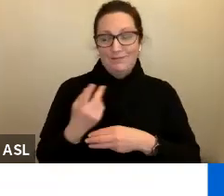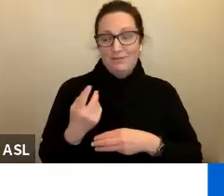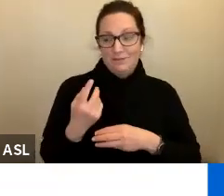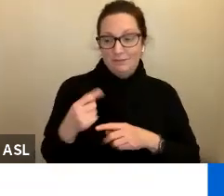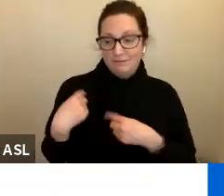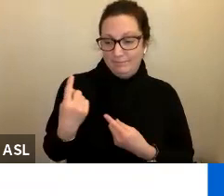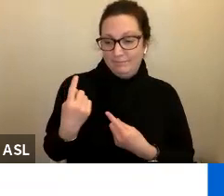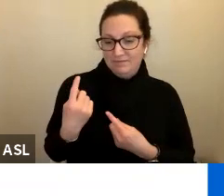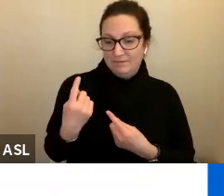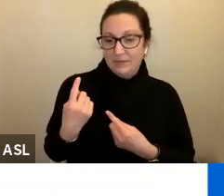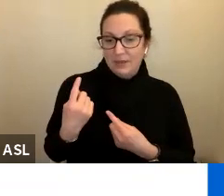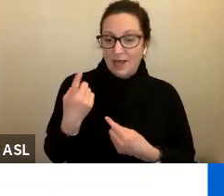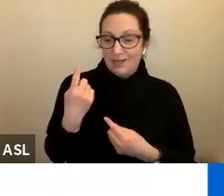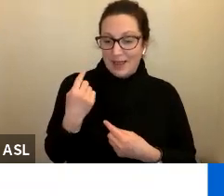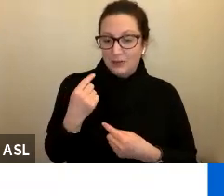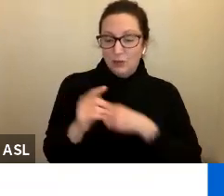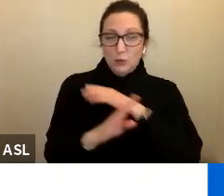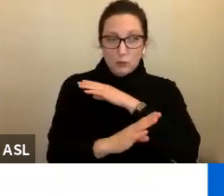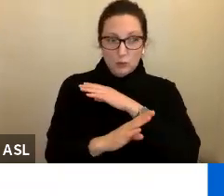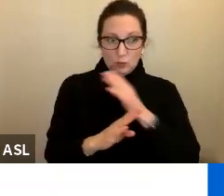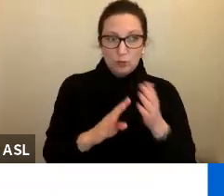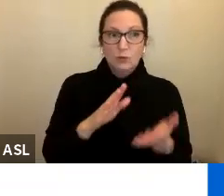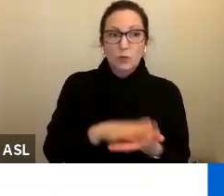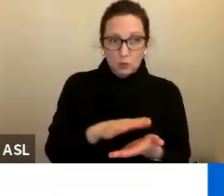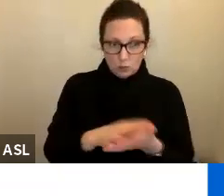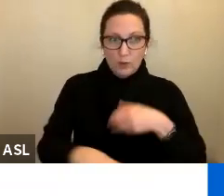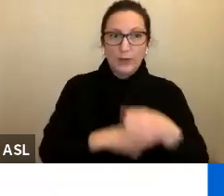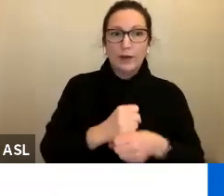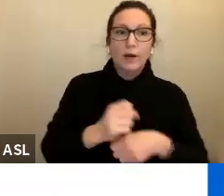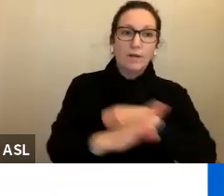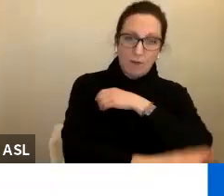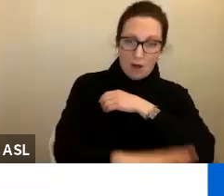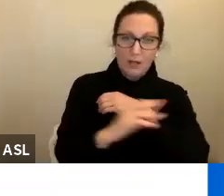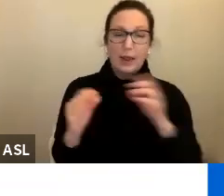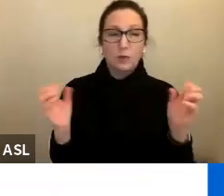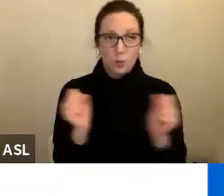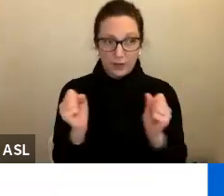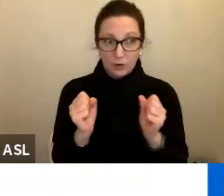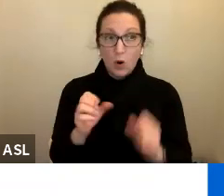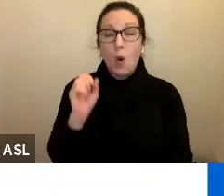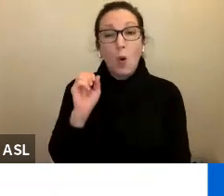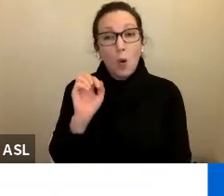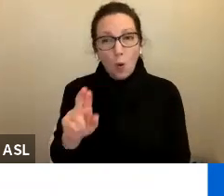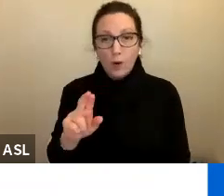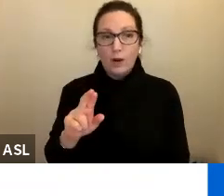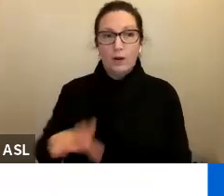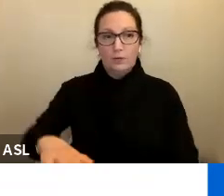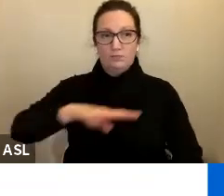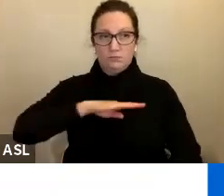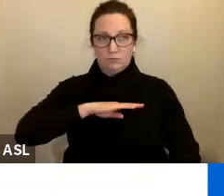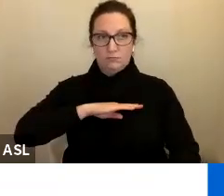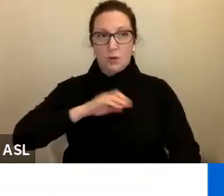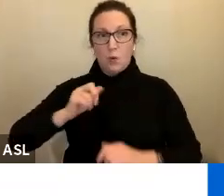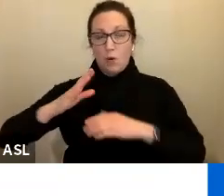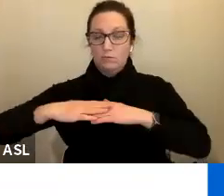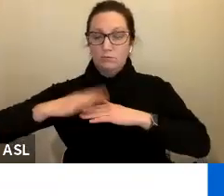there have been two school years ago, fall and winter marking terms, or have received a meeting or exceeds